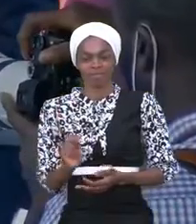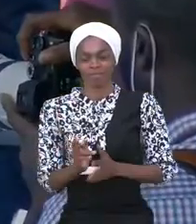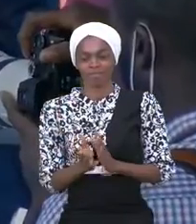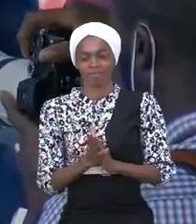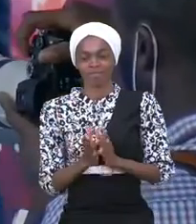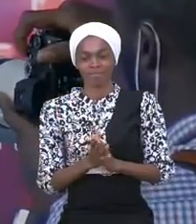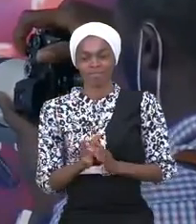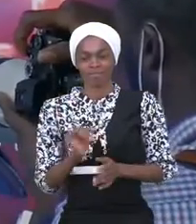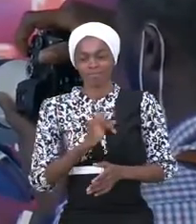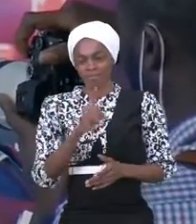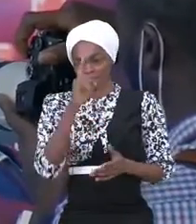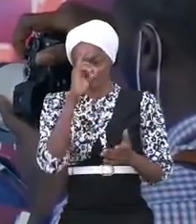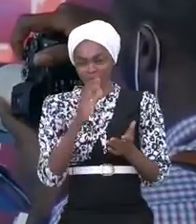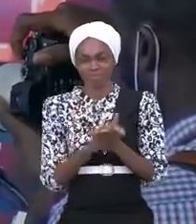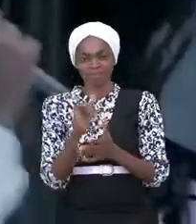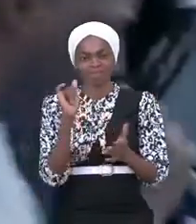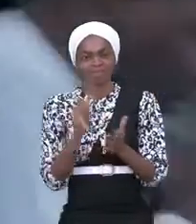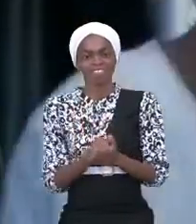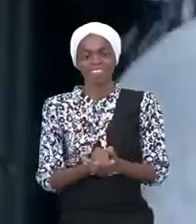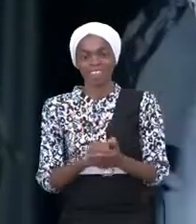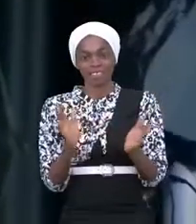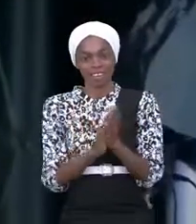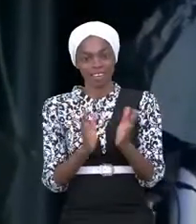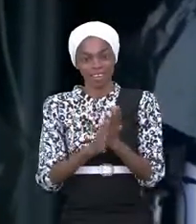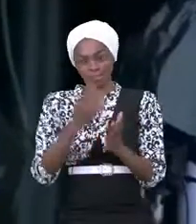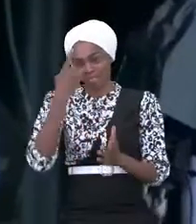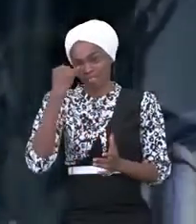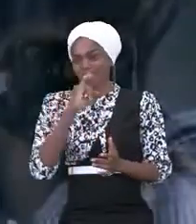I believe that belongs to Jesus.